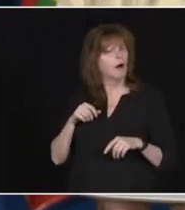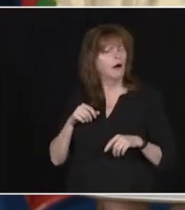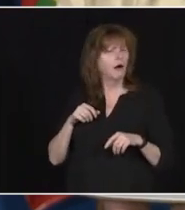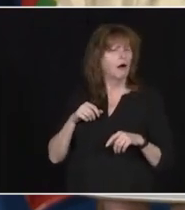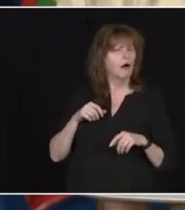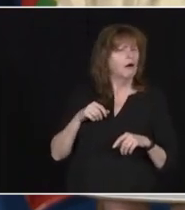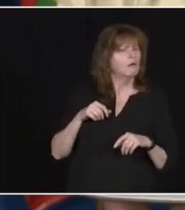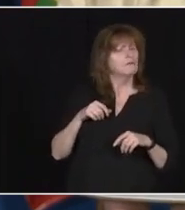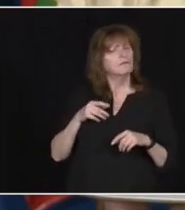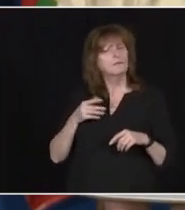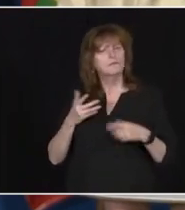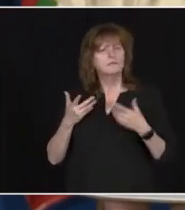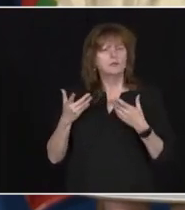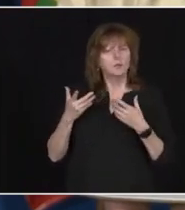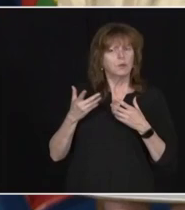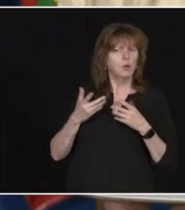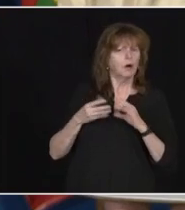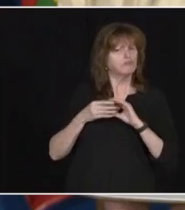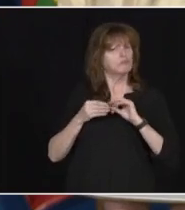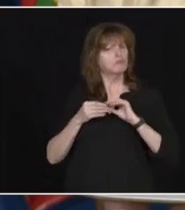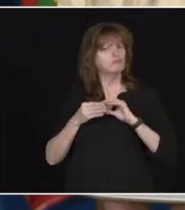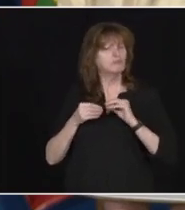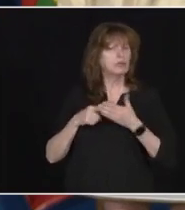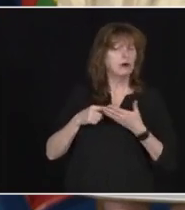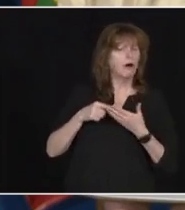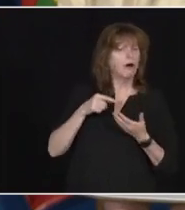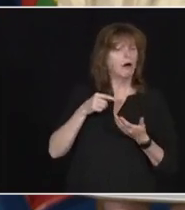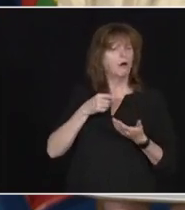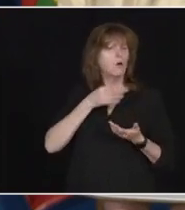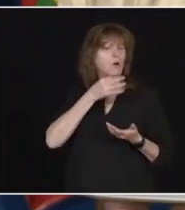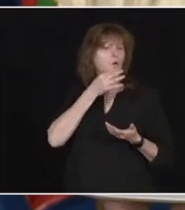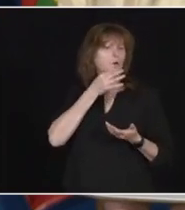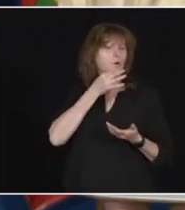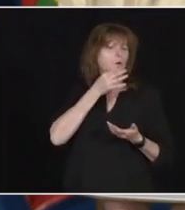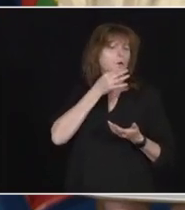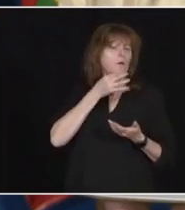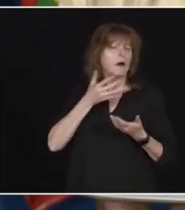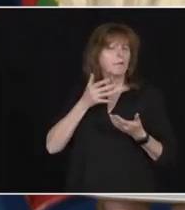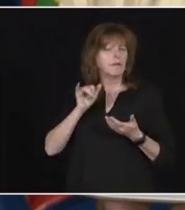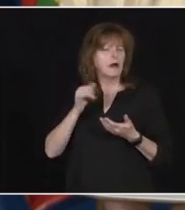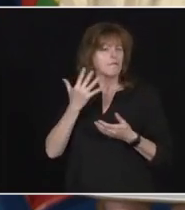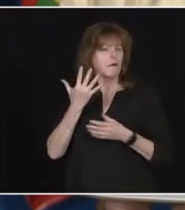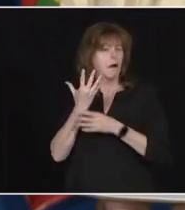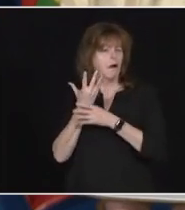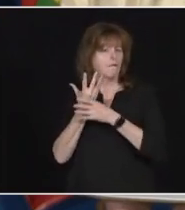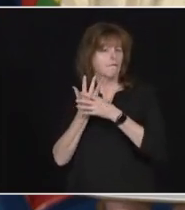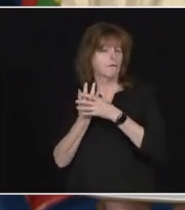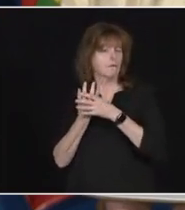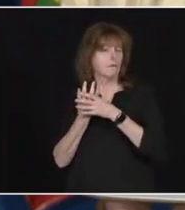going to probably go back up to an allowable crowd size of 10 mm-hmm. from the current 5.